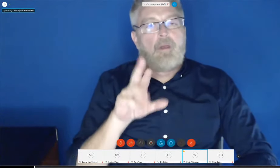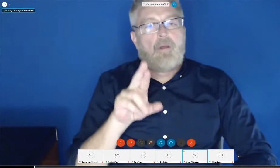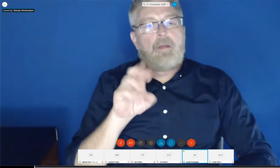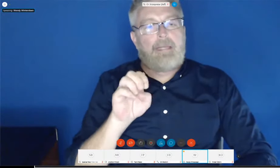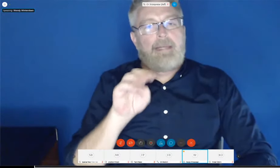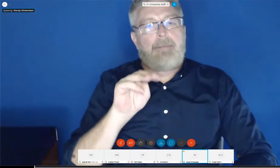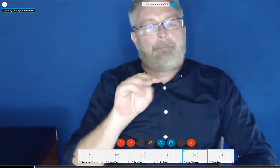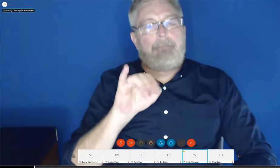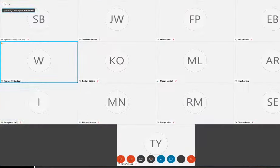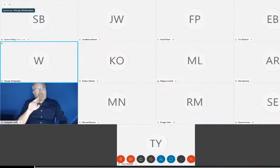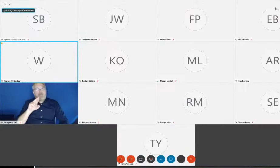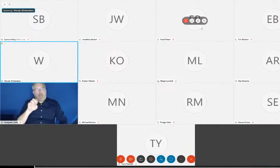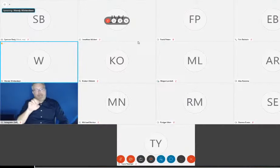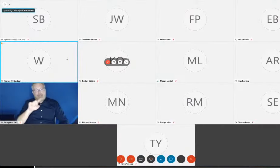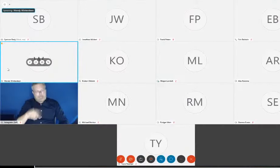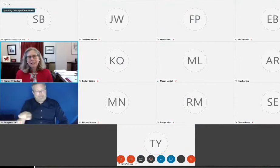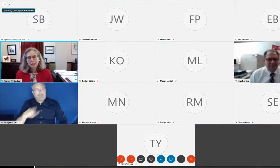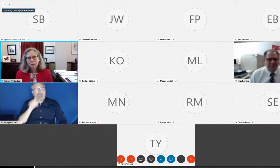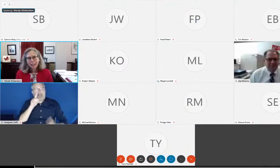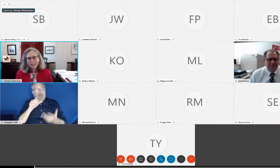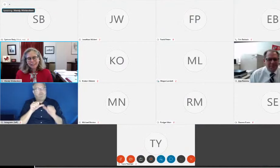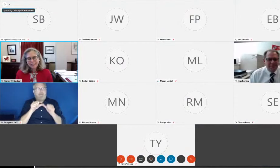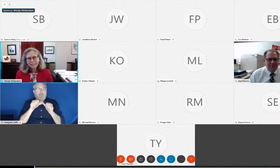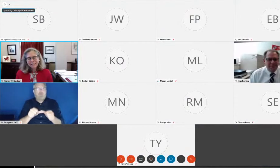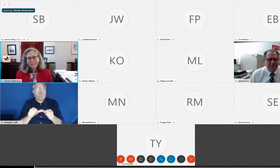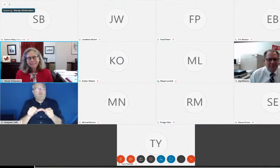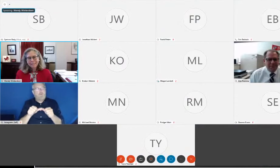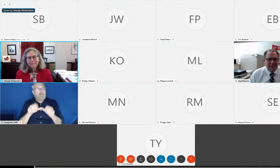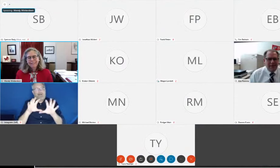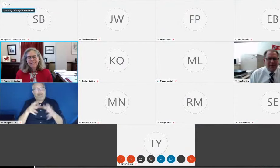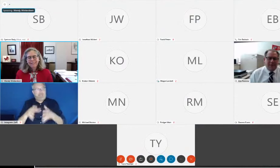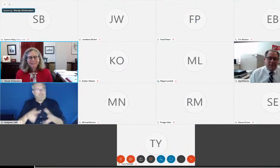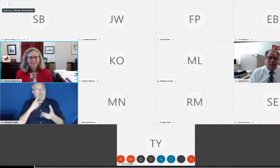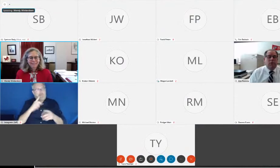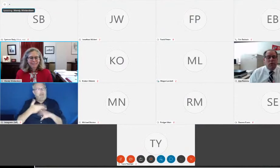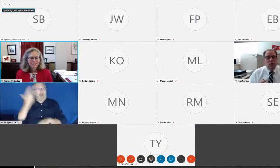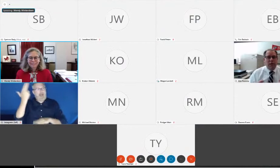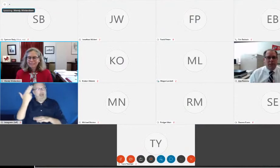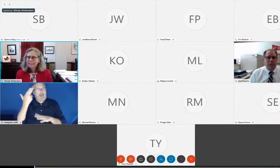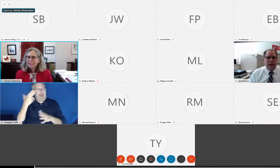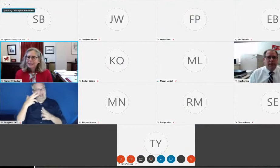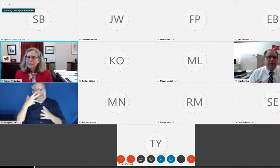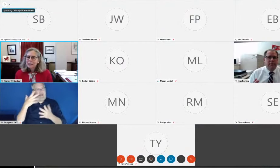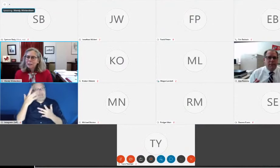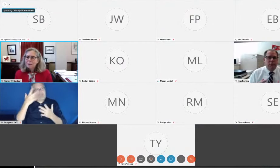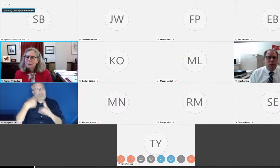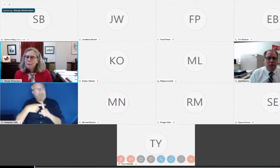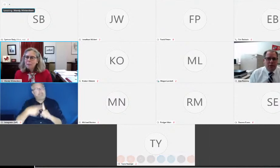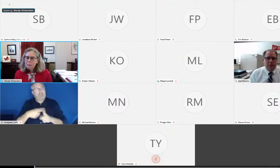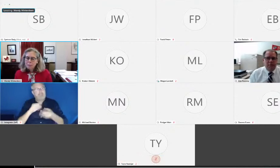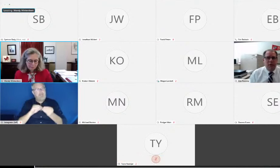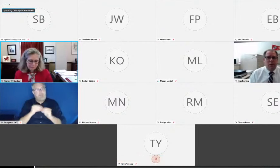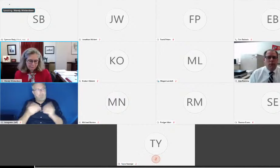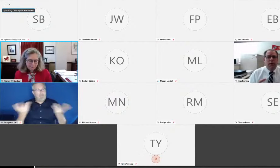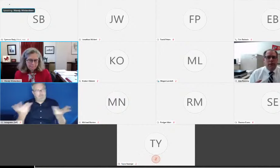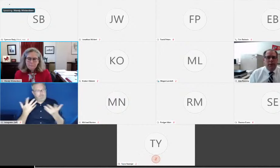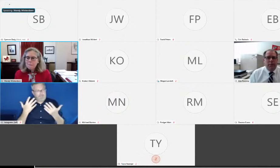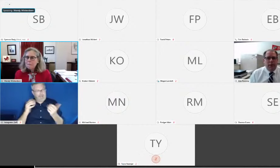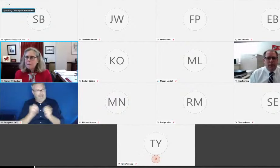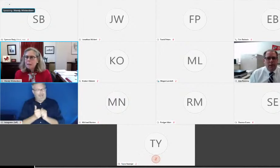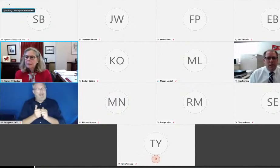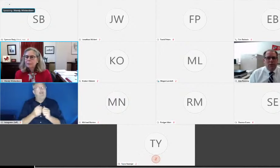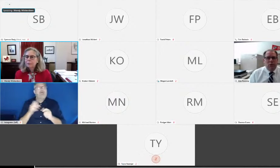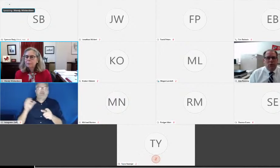stay with in-person classes with this high positivity rate? Yes, so good question, right? That's the first